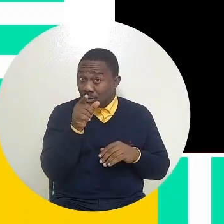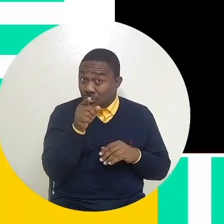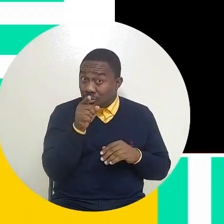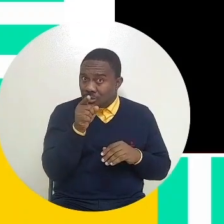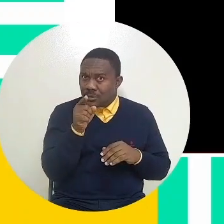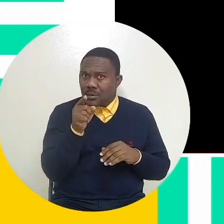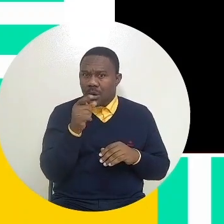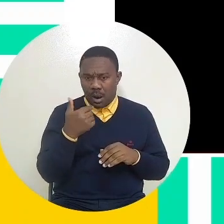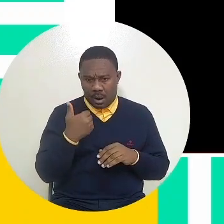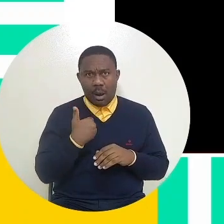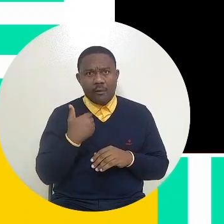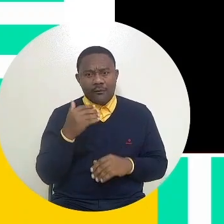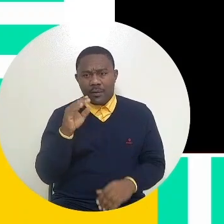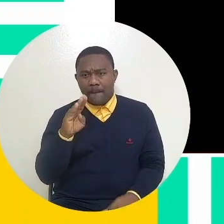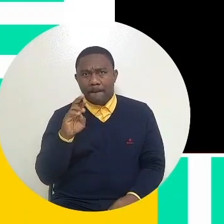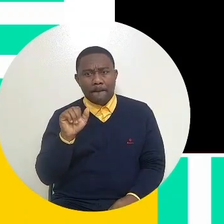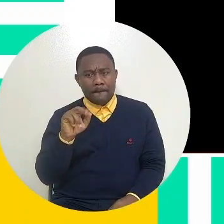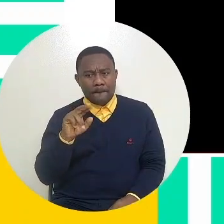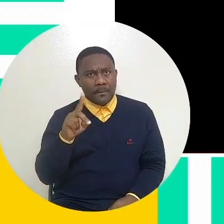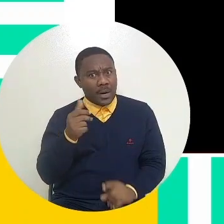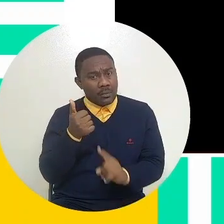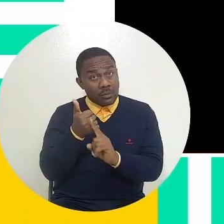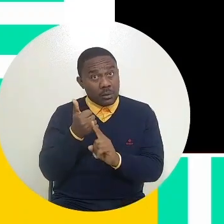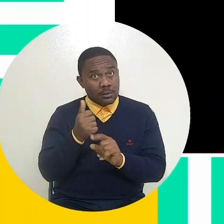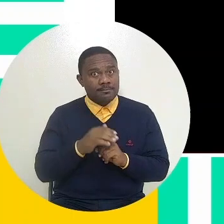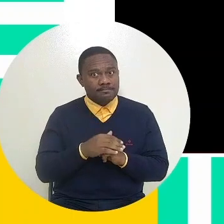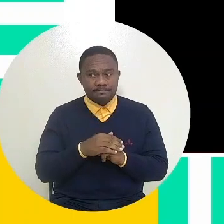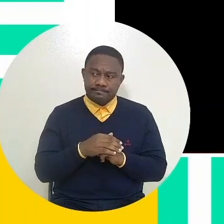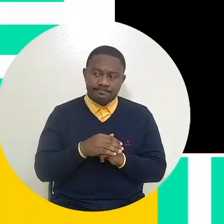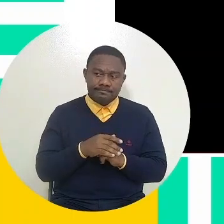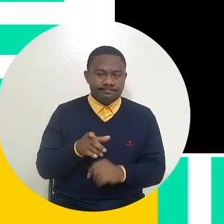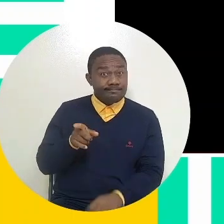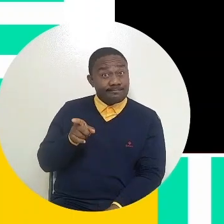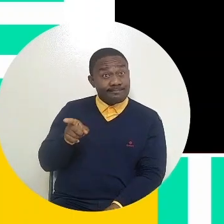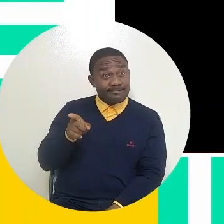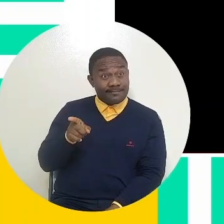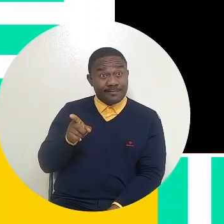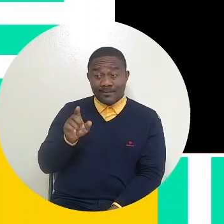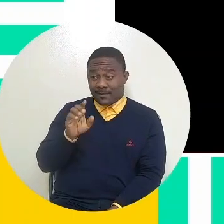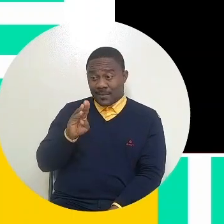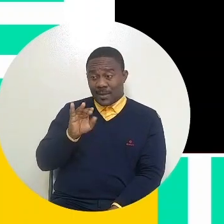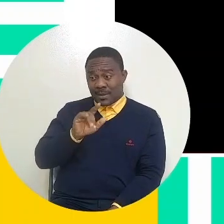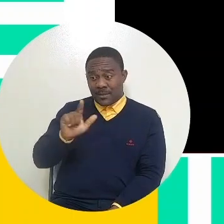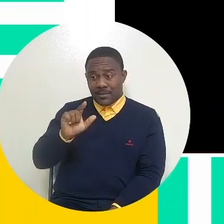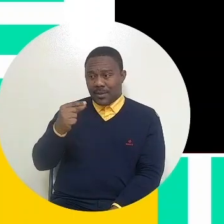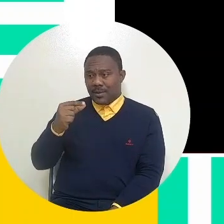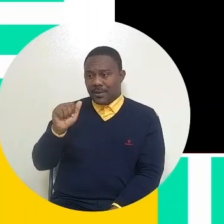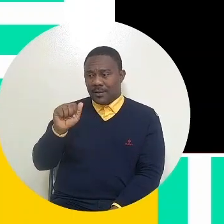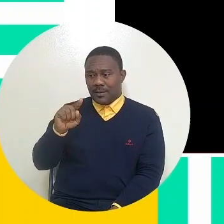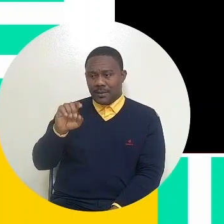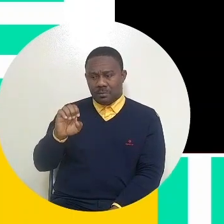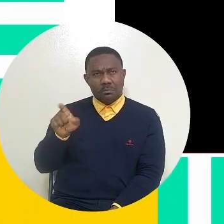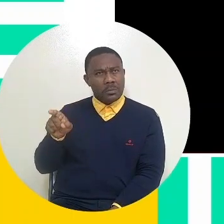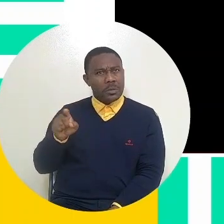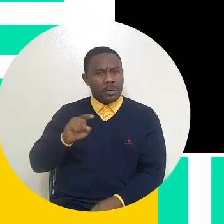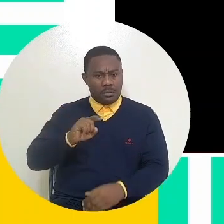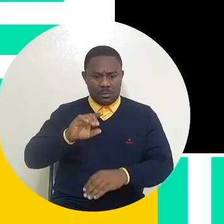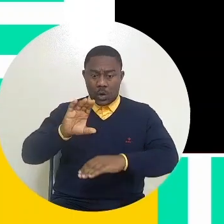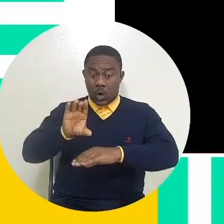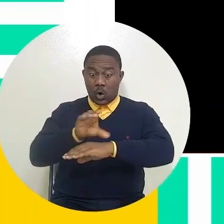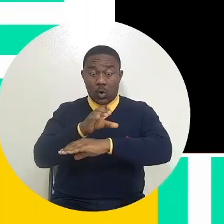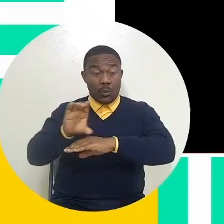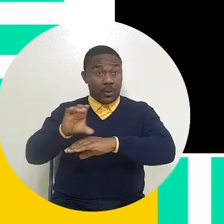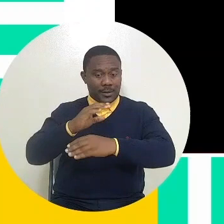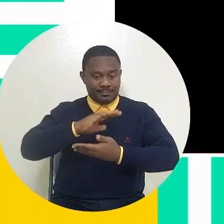you build an authentic brand based on your purpose? Bill Gates decided, okay, I want to put PC on every single table in the